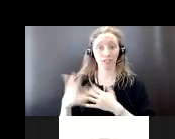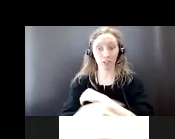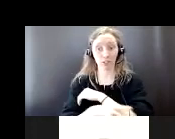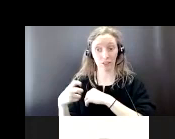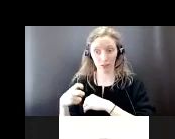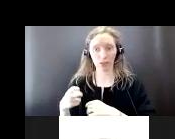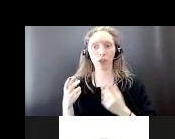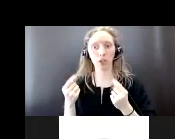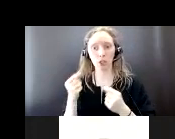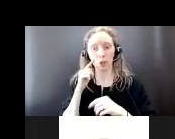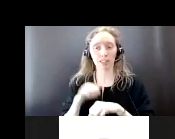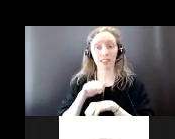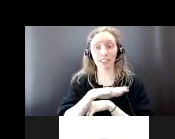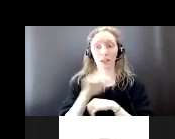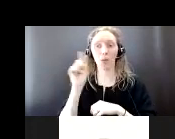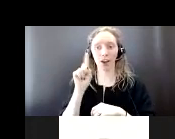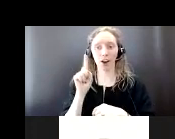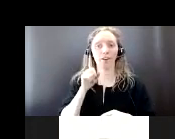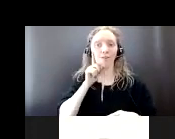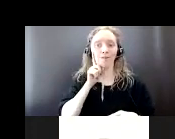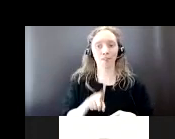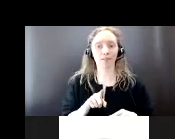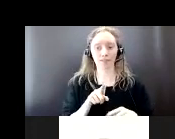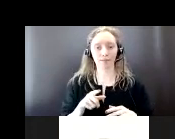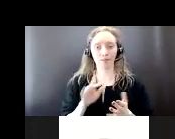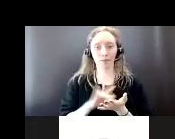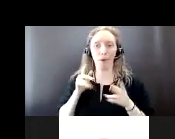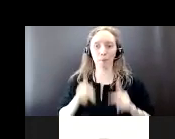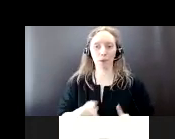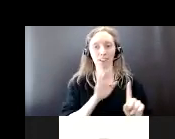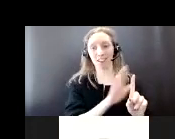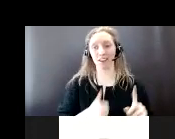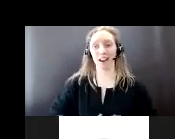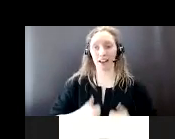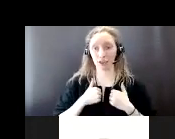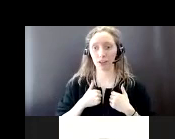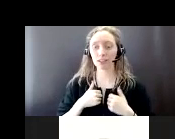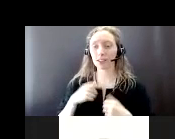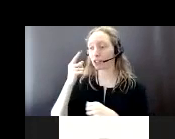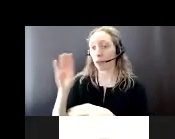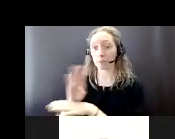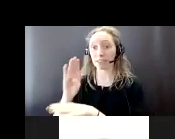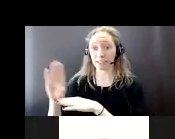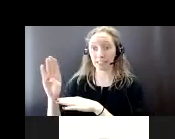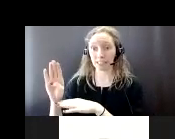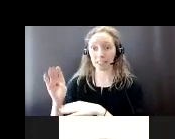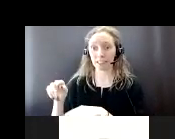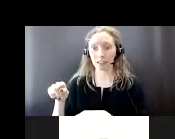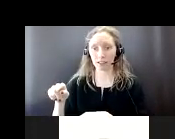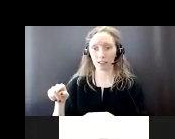to the fraudulent address, and the victim the victim business ends up getting a chargeback, and they're